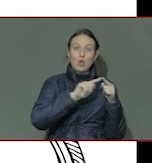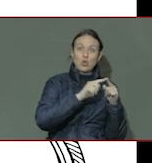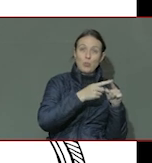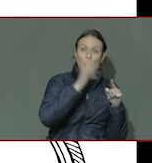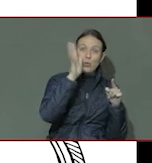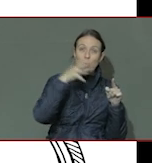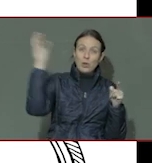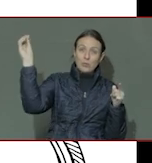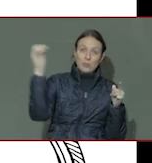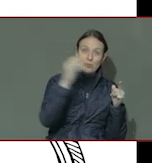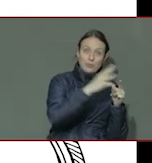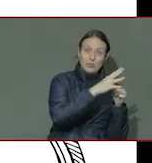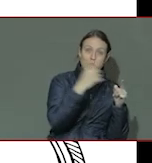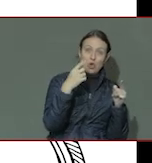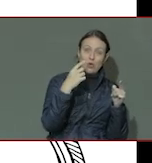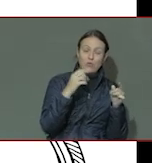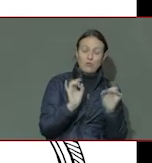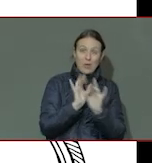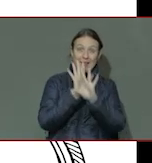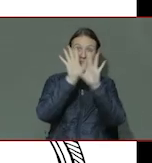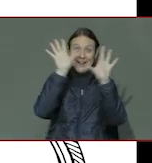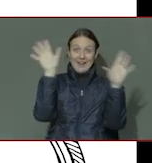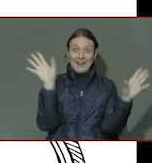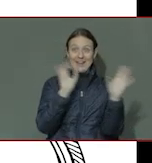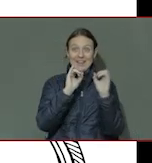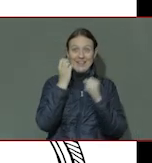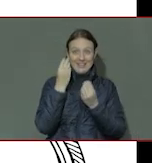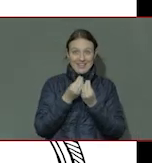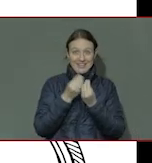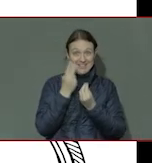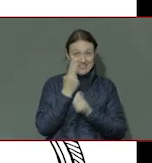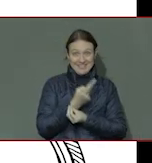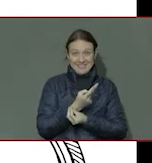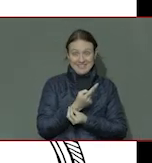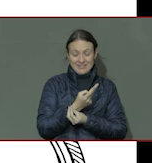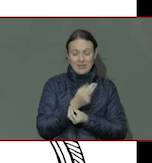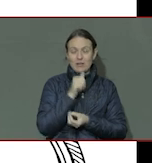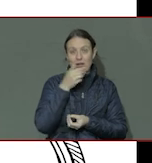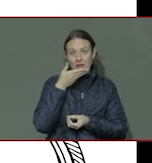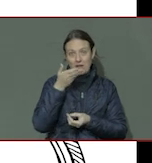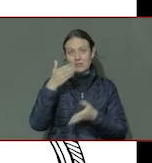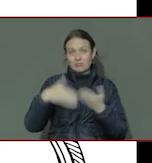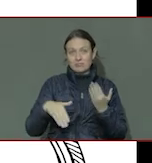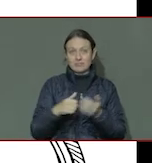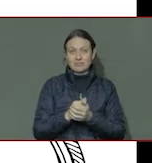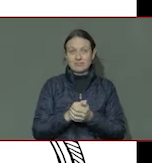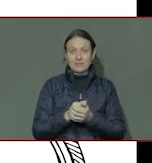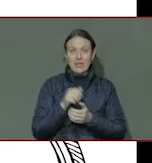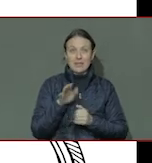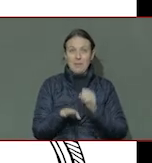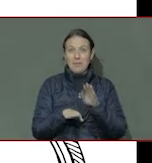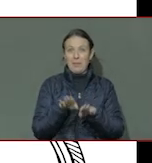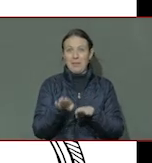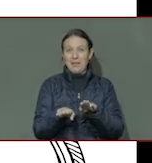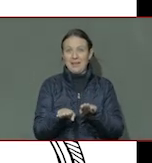we will have a clear image. And then you will end your answer. And then, of course, the optic